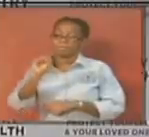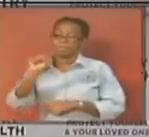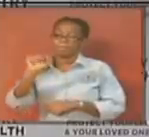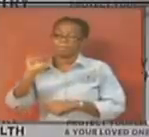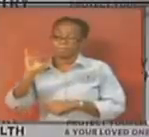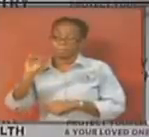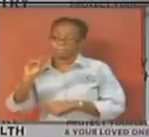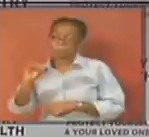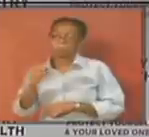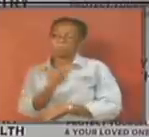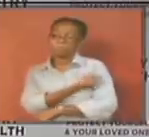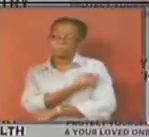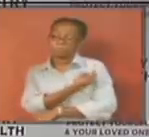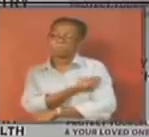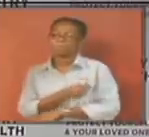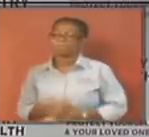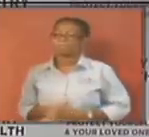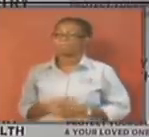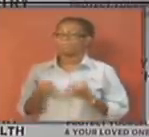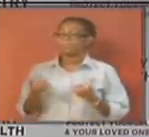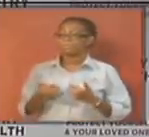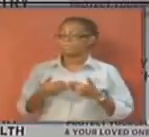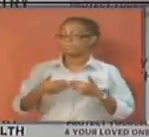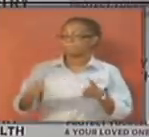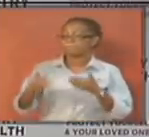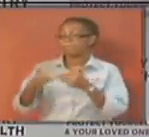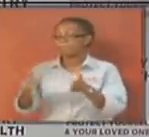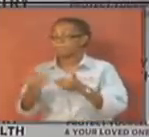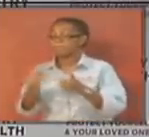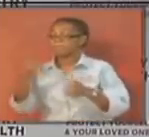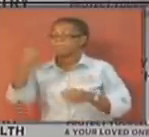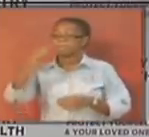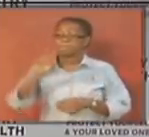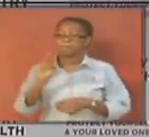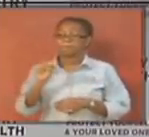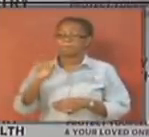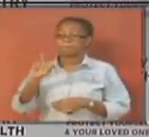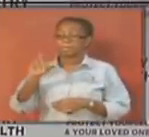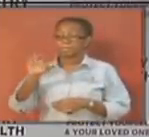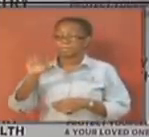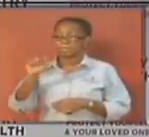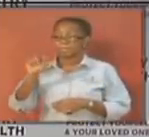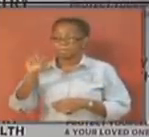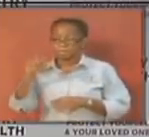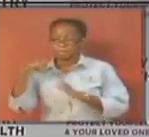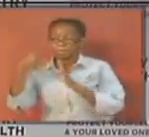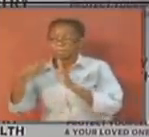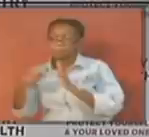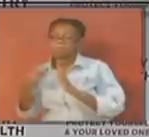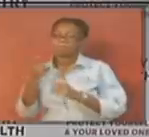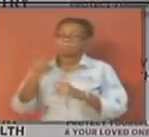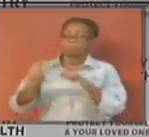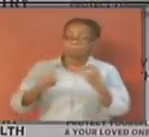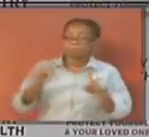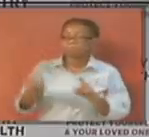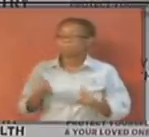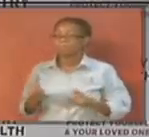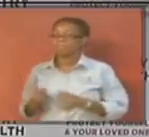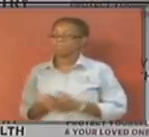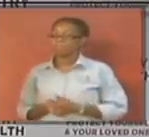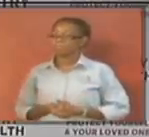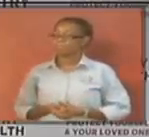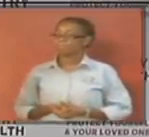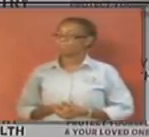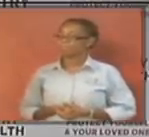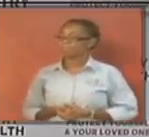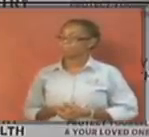we open the floor to members of the media to pose questions to our panelists. Members of the media are